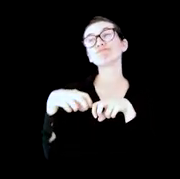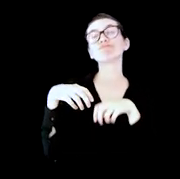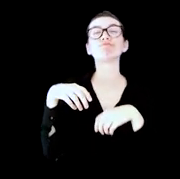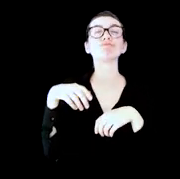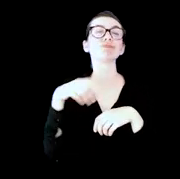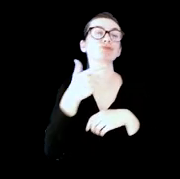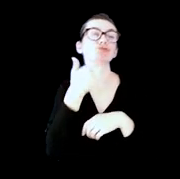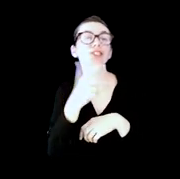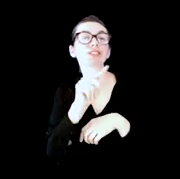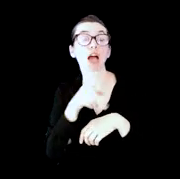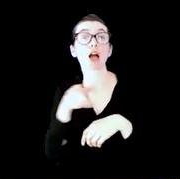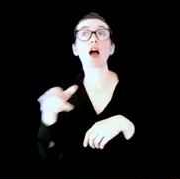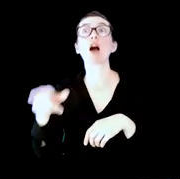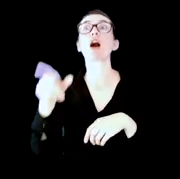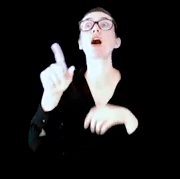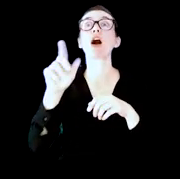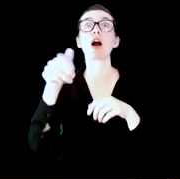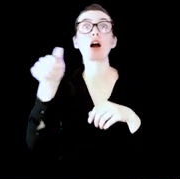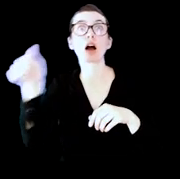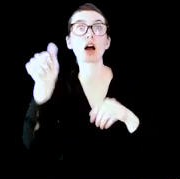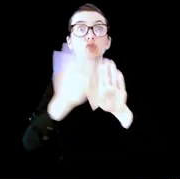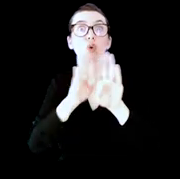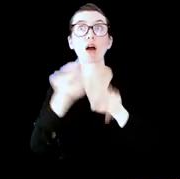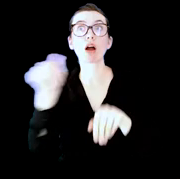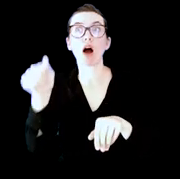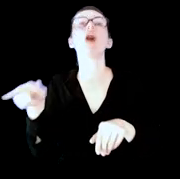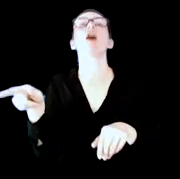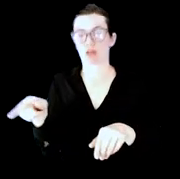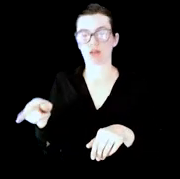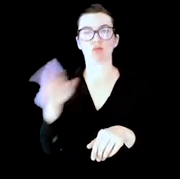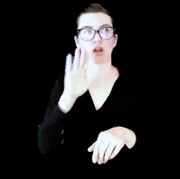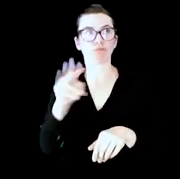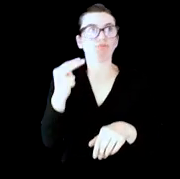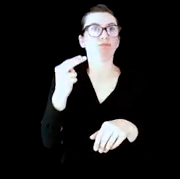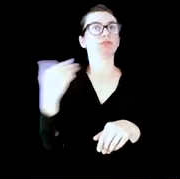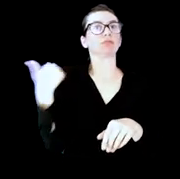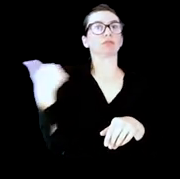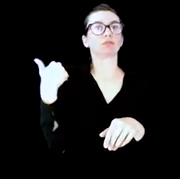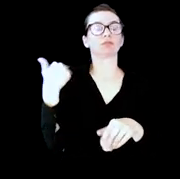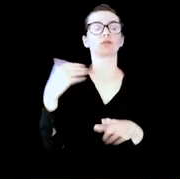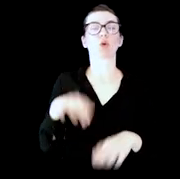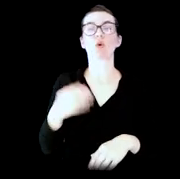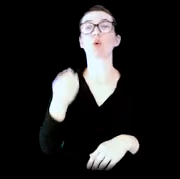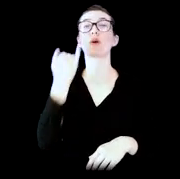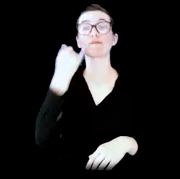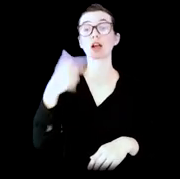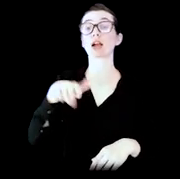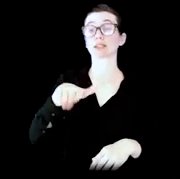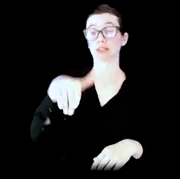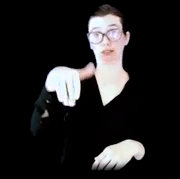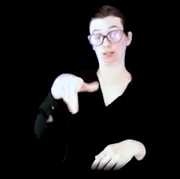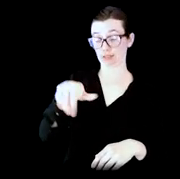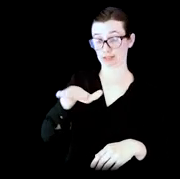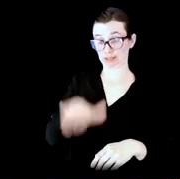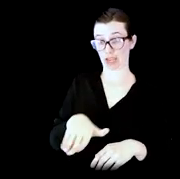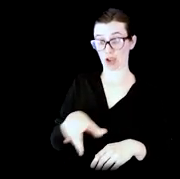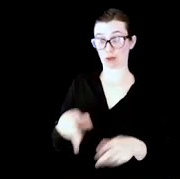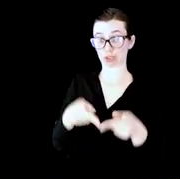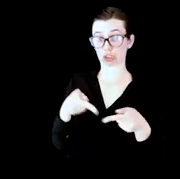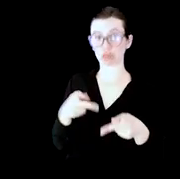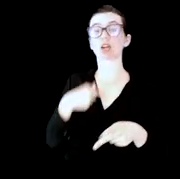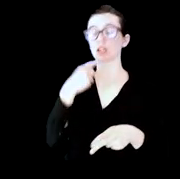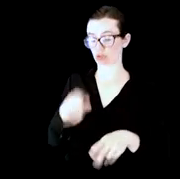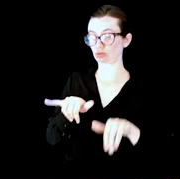rings, she's going to alert me. Or even if I have her in a down position and I tell her to stay, but she hears something, she knows that's